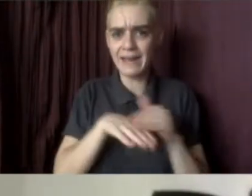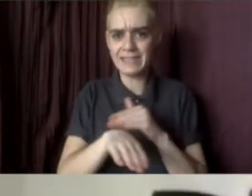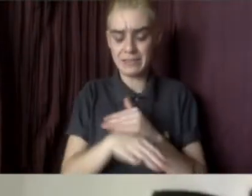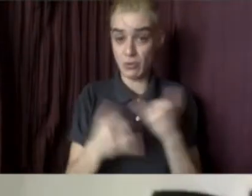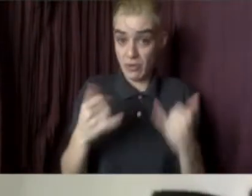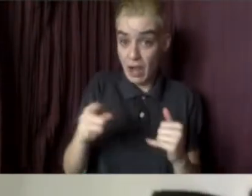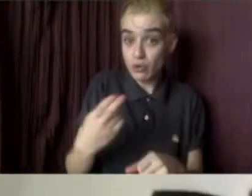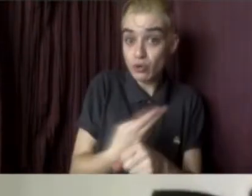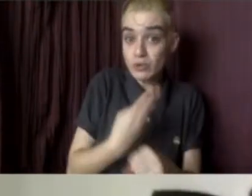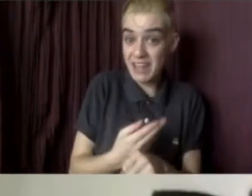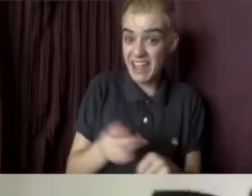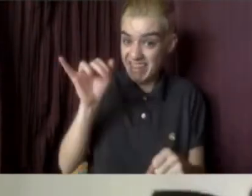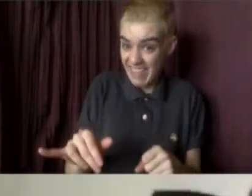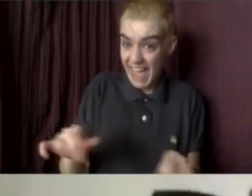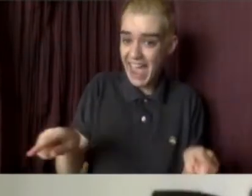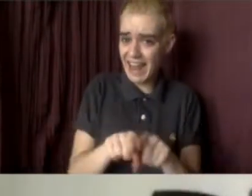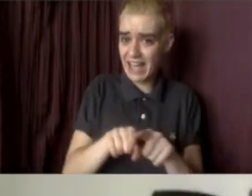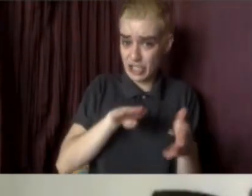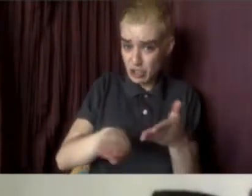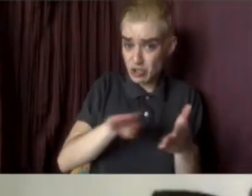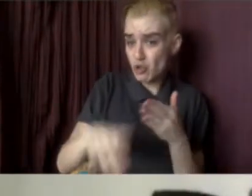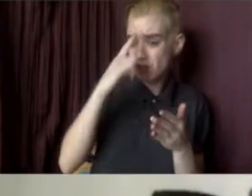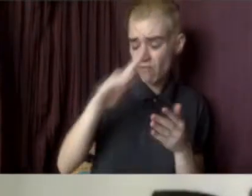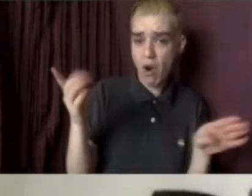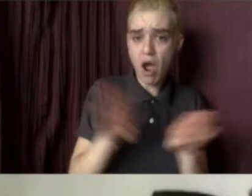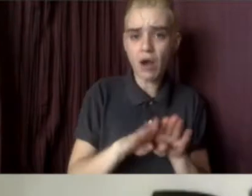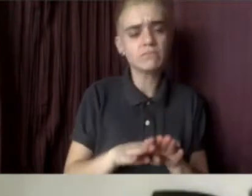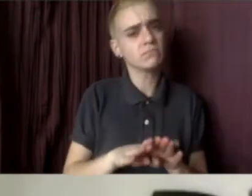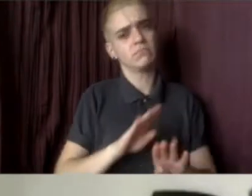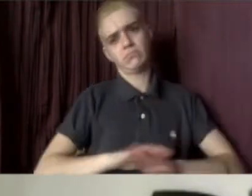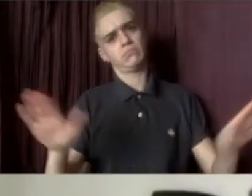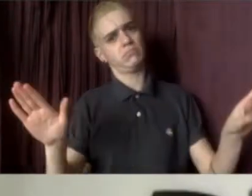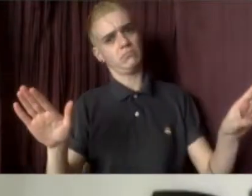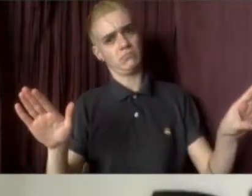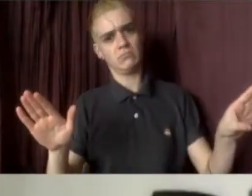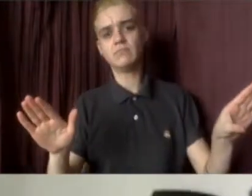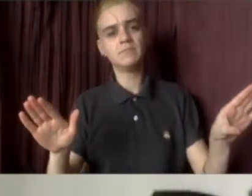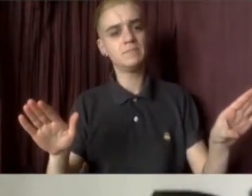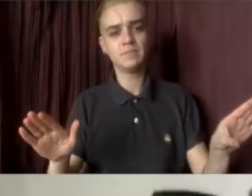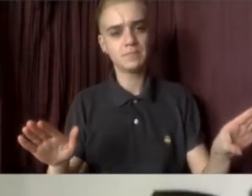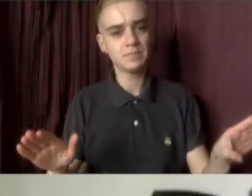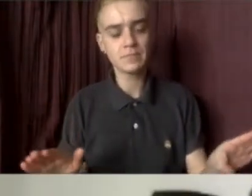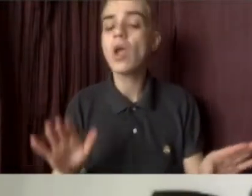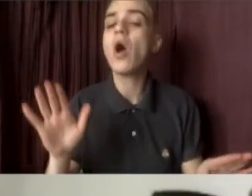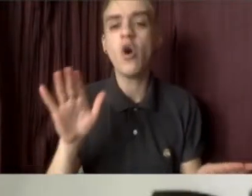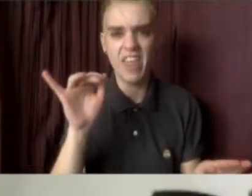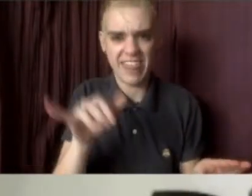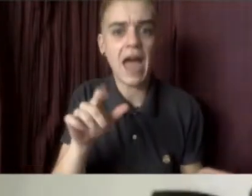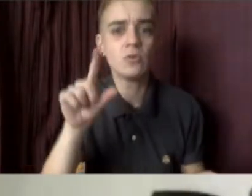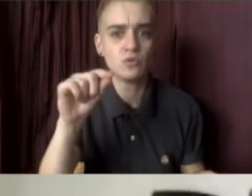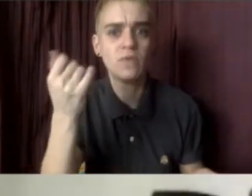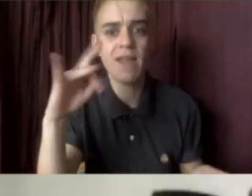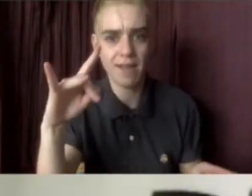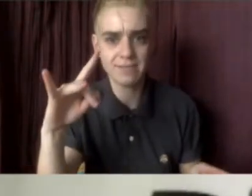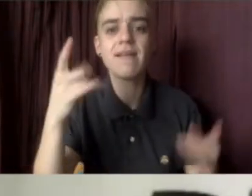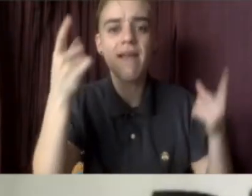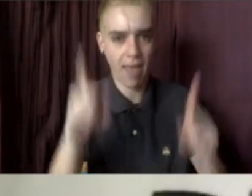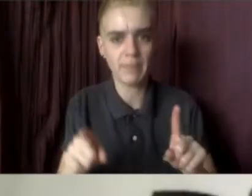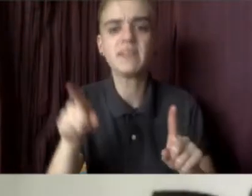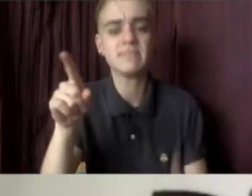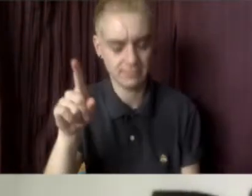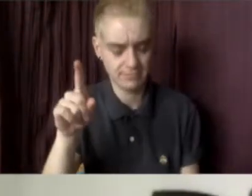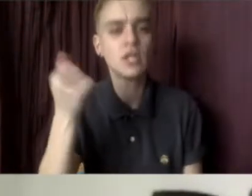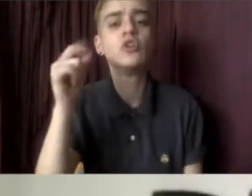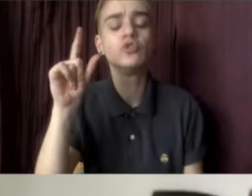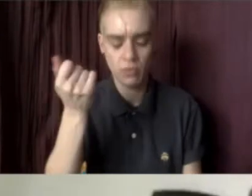do that. Do not try to use the fact that you have been suppressing disabled votes for all